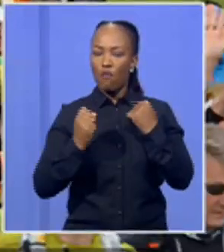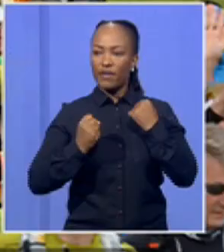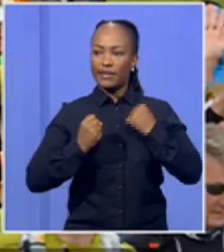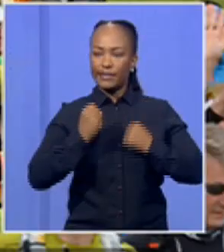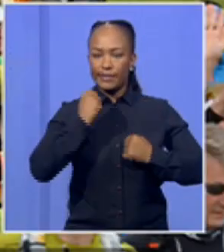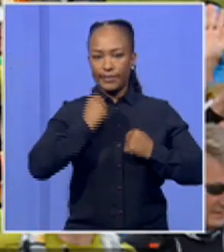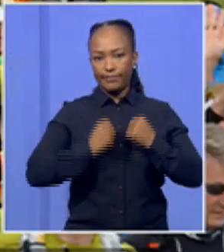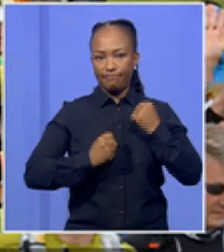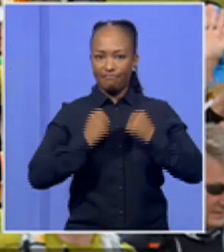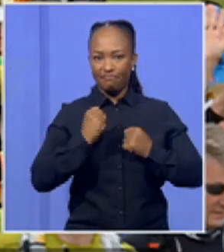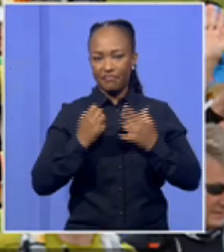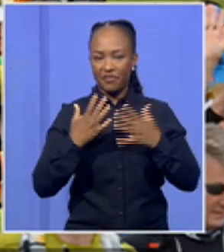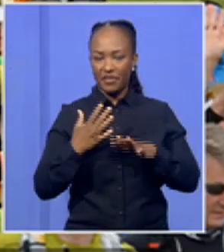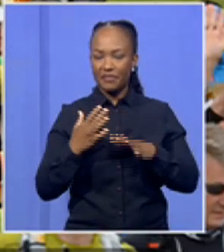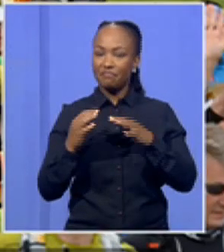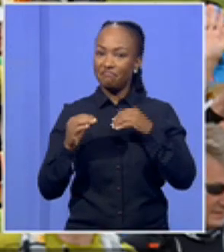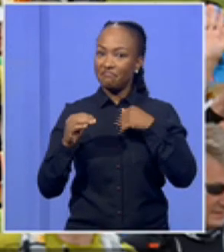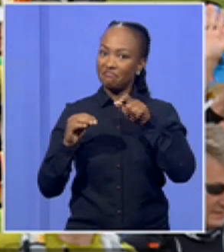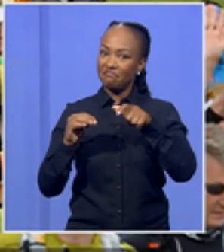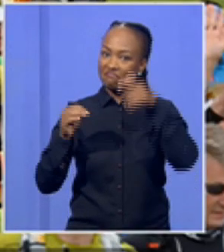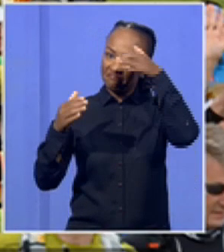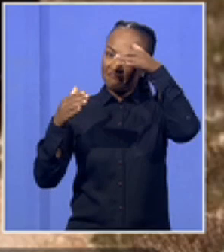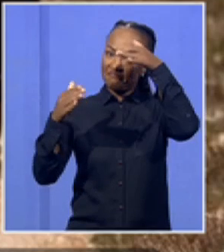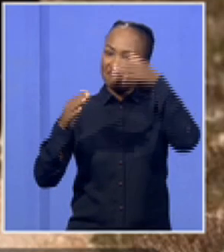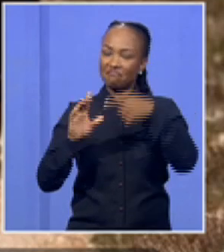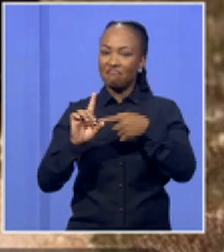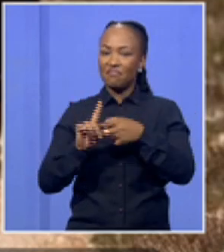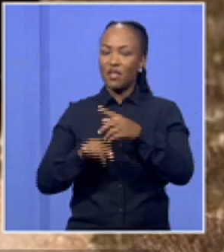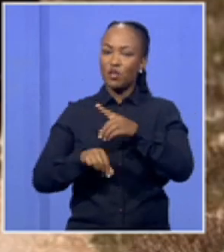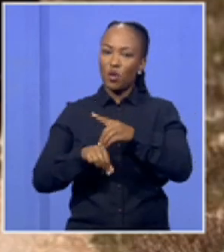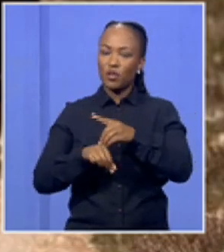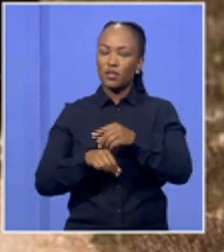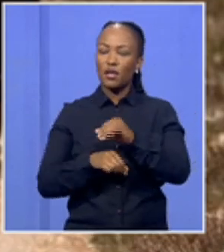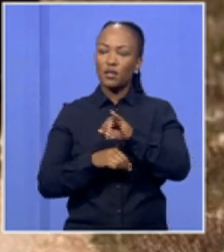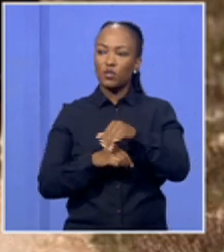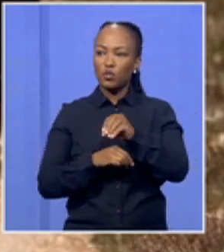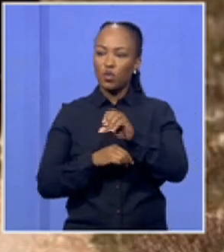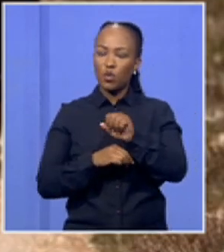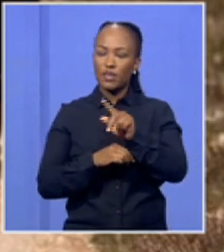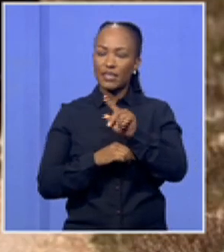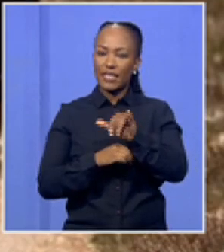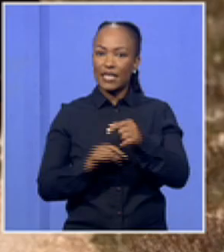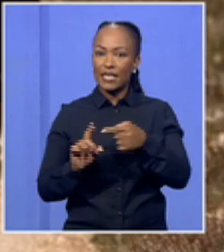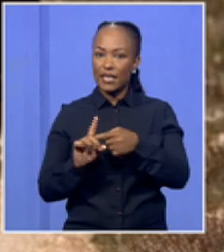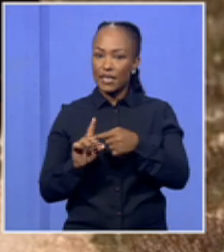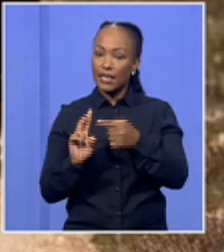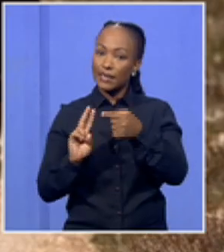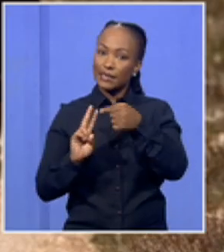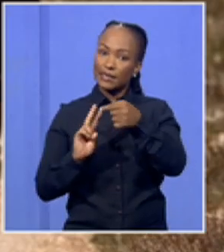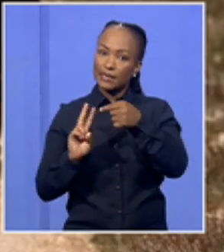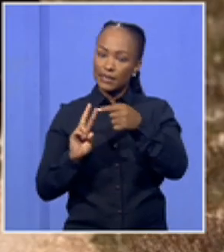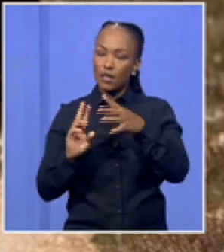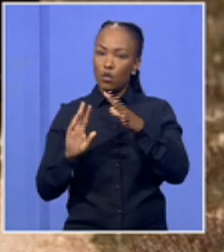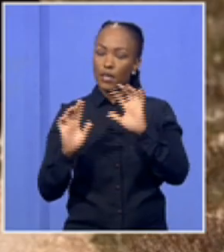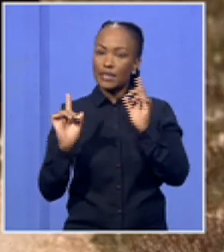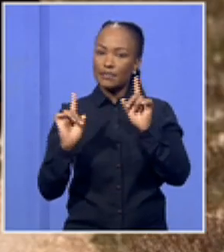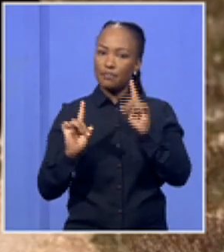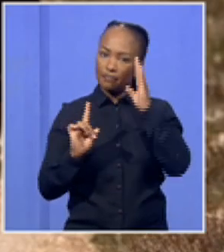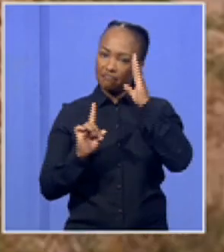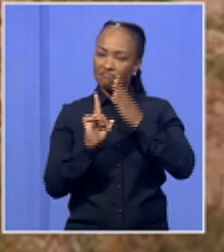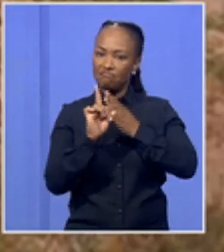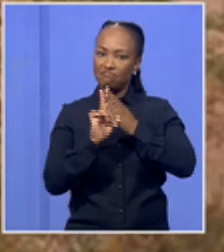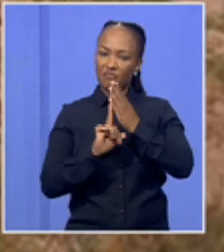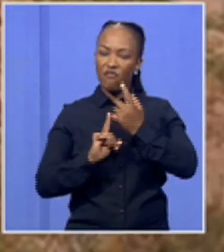two experts, Dr. Rzewuski as well as Dr. Koopman, who are supplement specialists, to give us some insight on